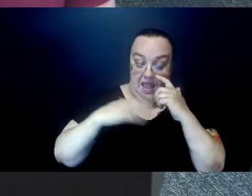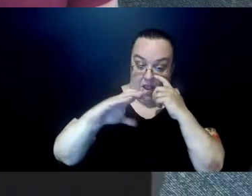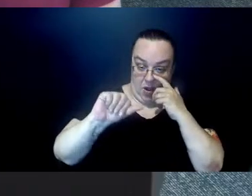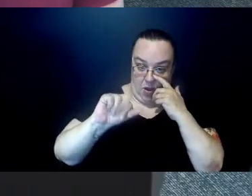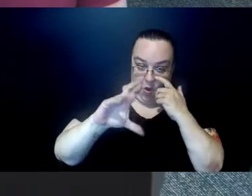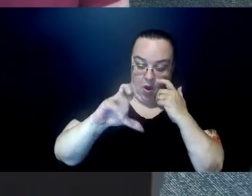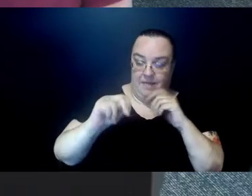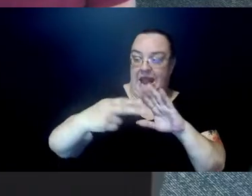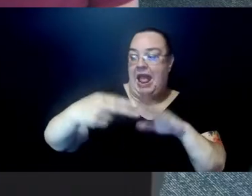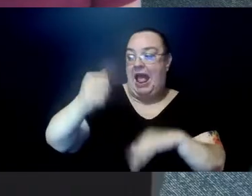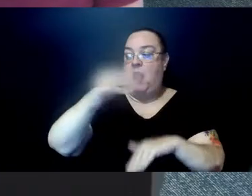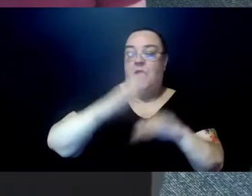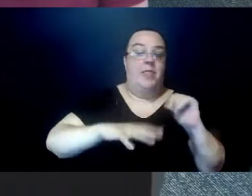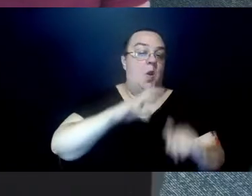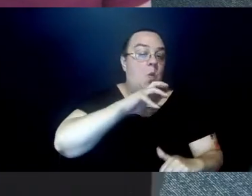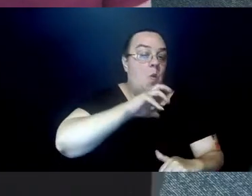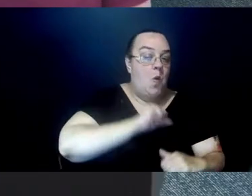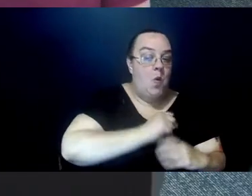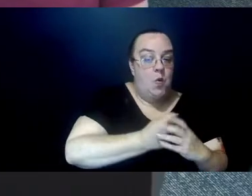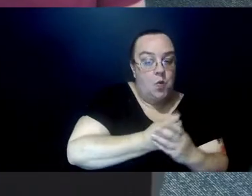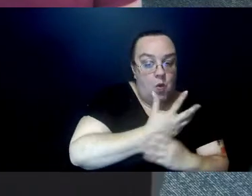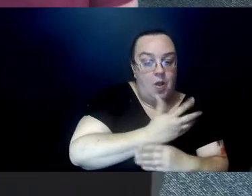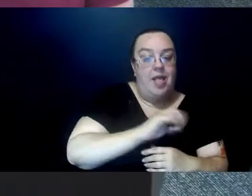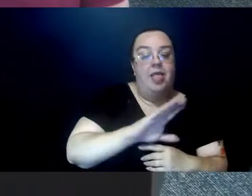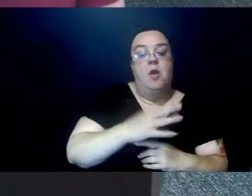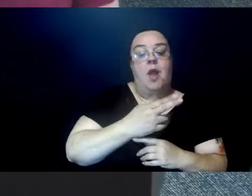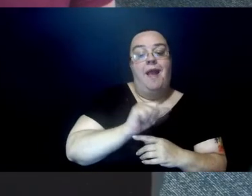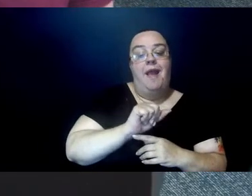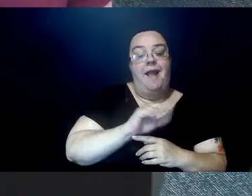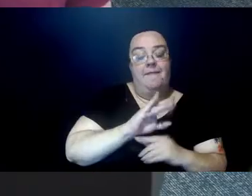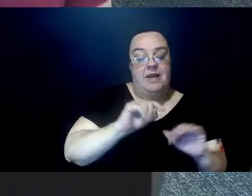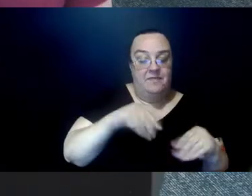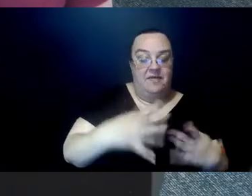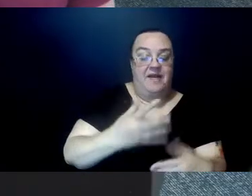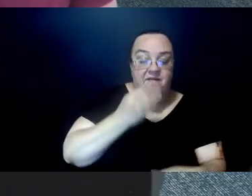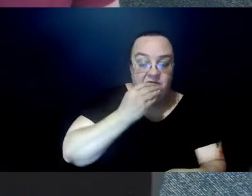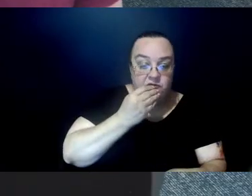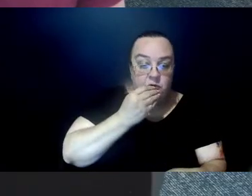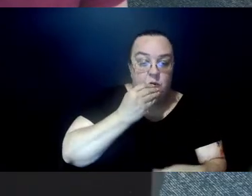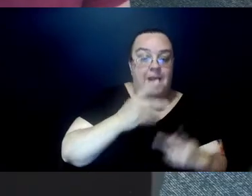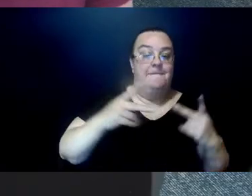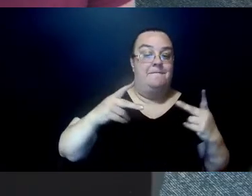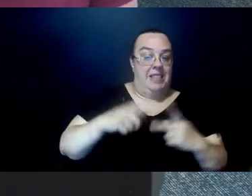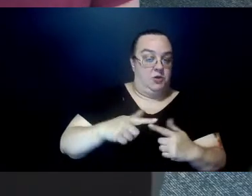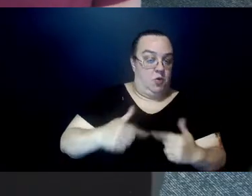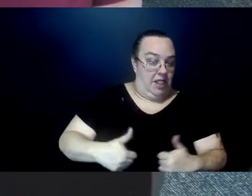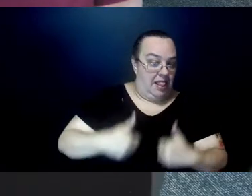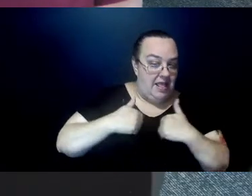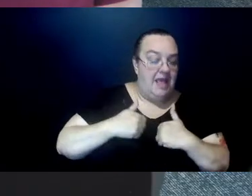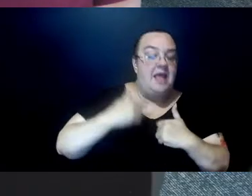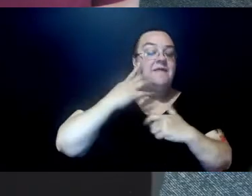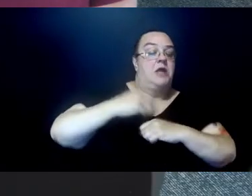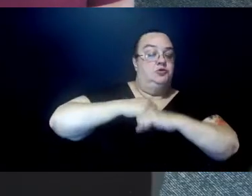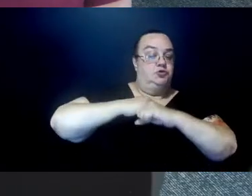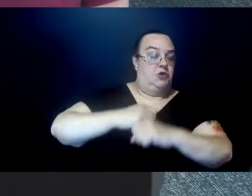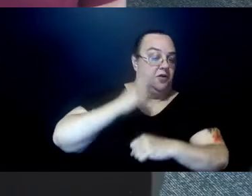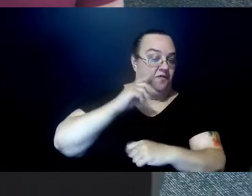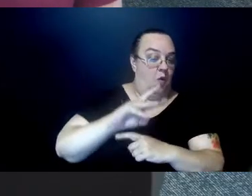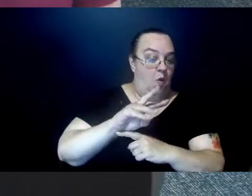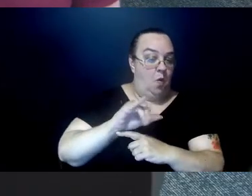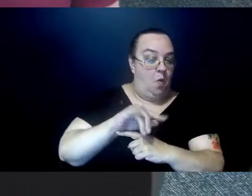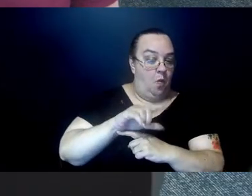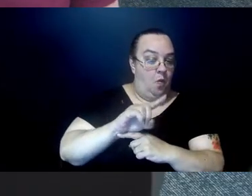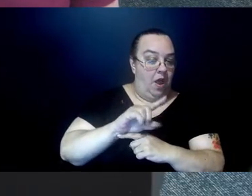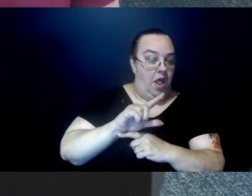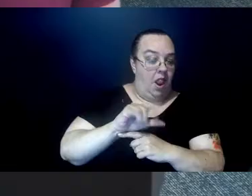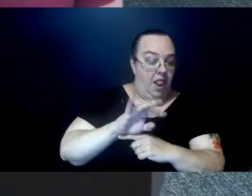old growth, and their habitats provide food, breeding grounds, and shelter for wildlife. When we walk through Cheverly's